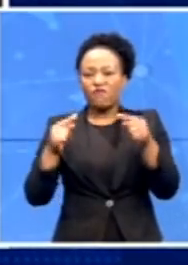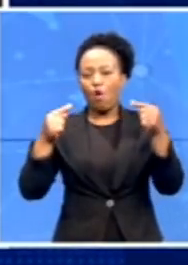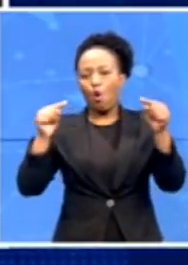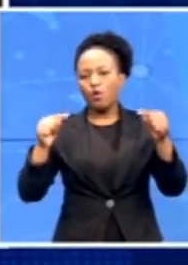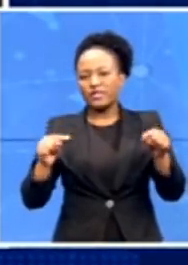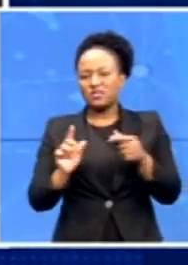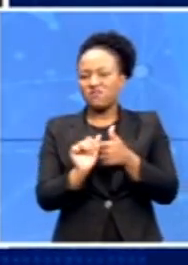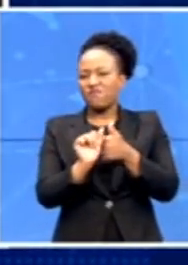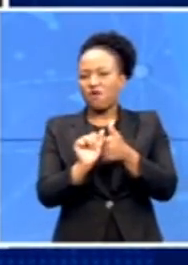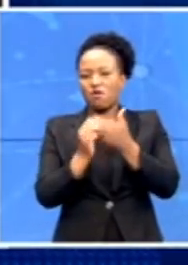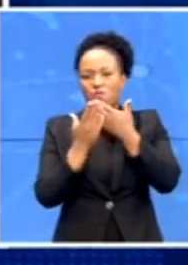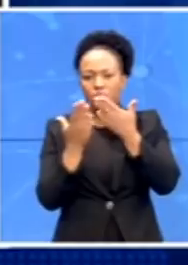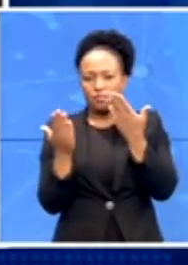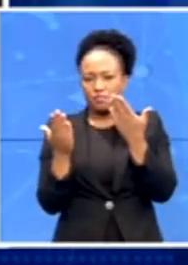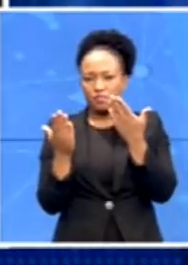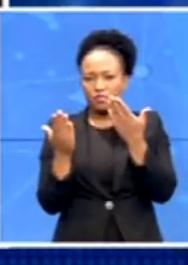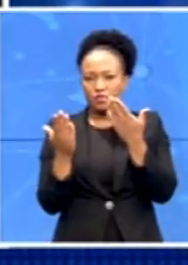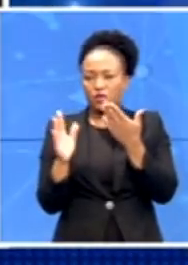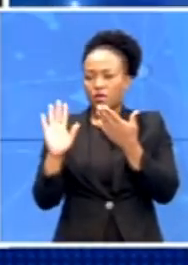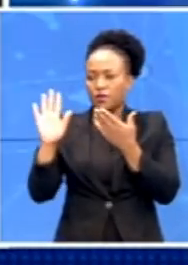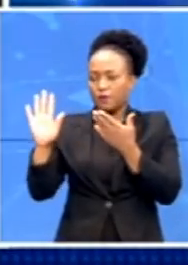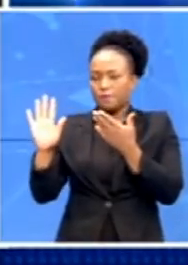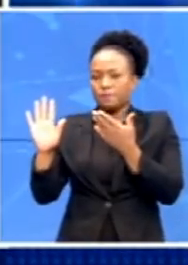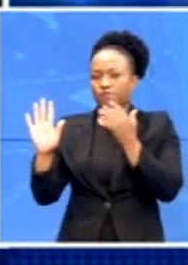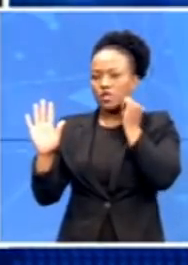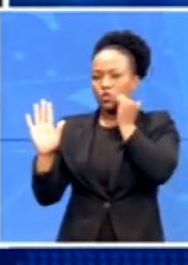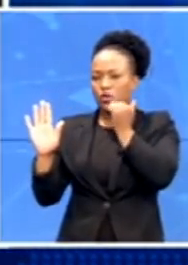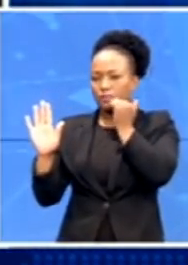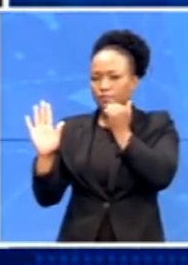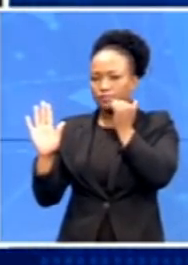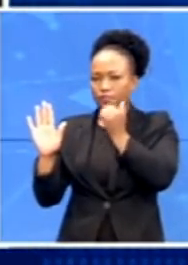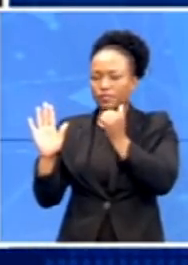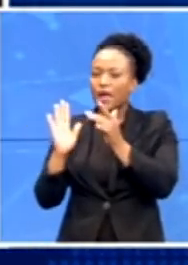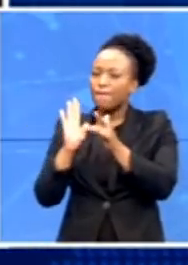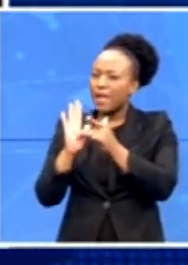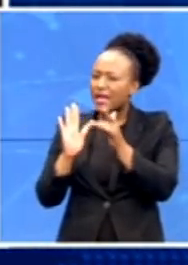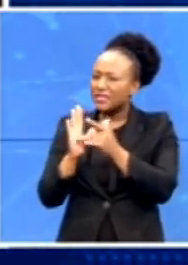Excuse me, Council, my lady, can I just have the page number again, please? It's